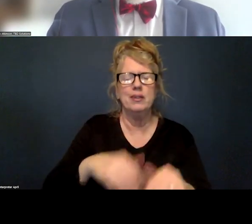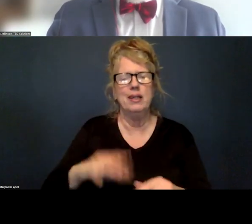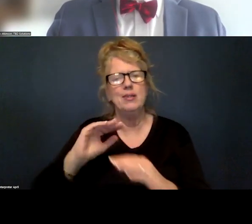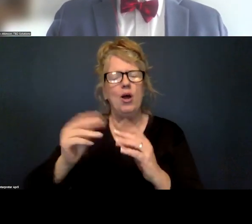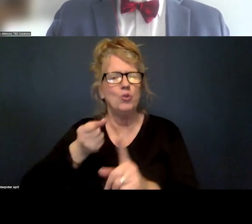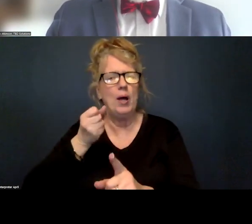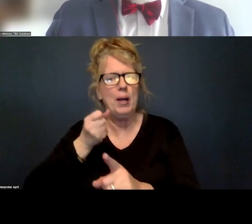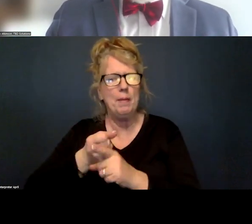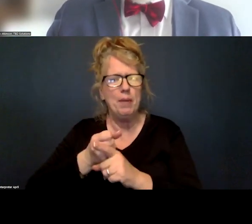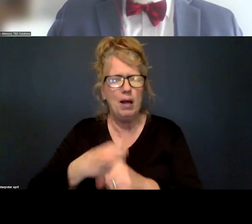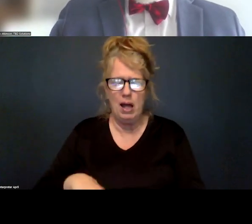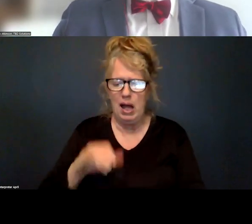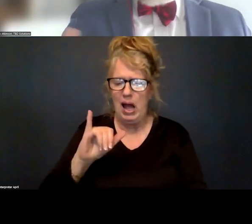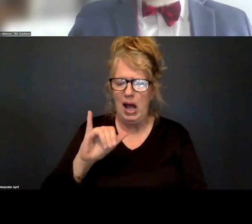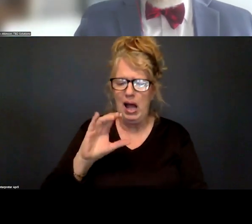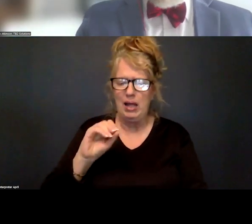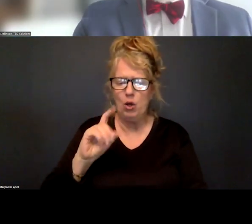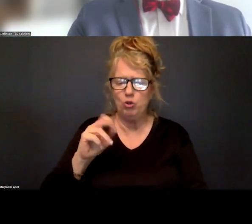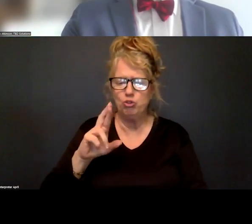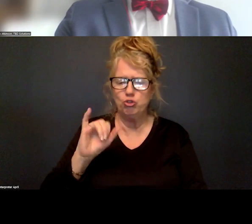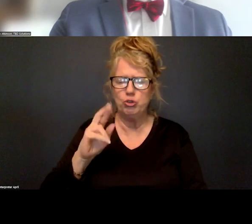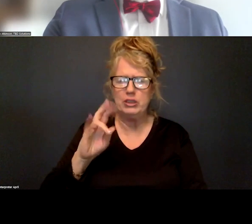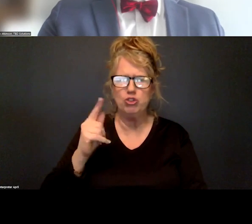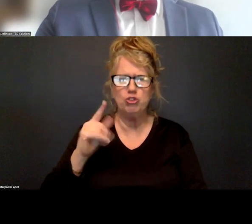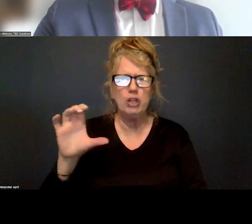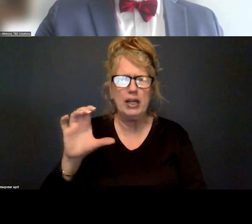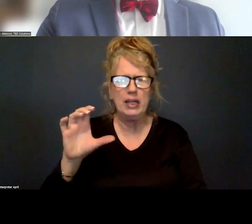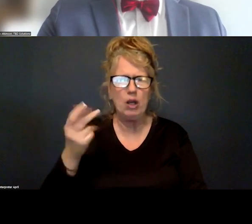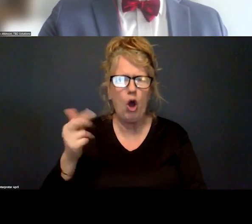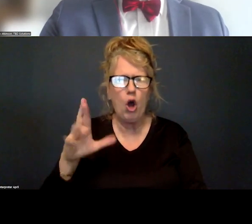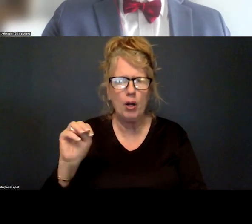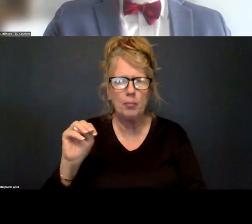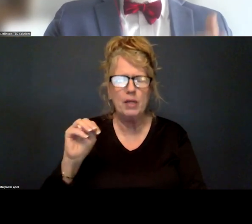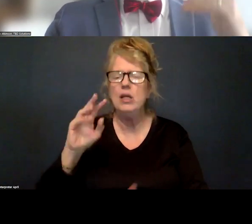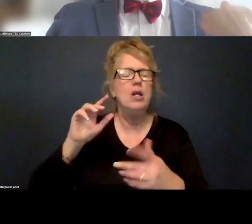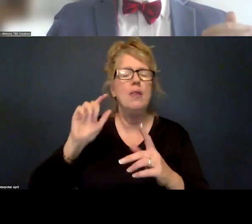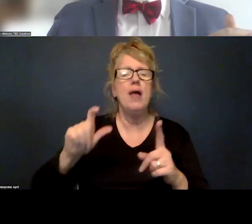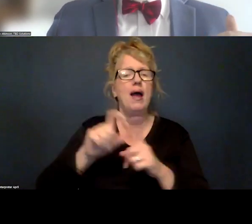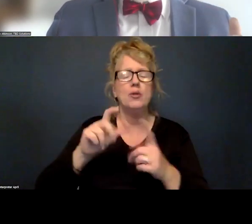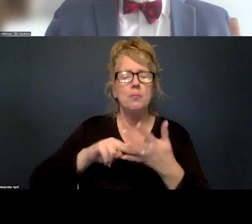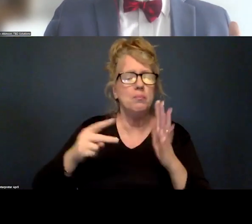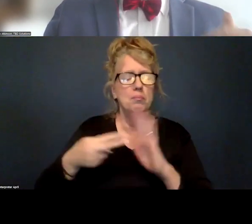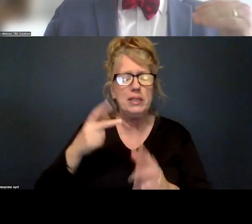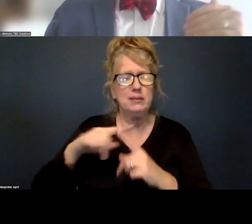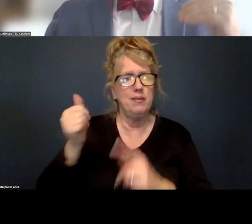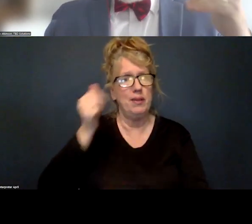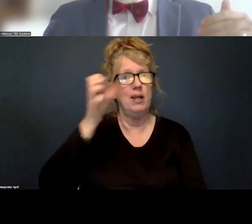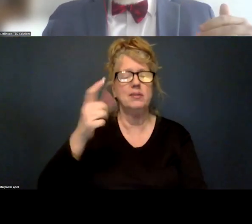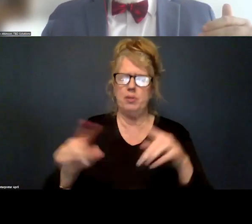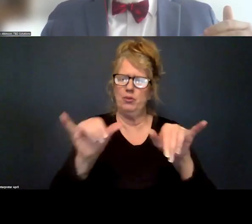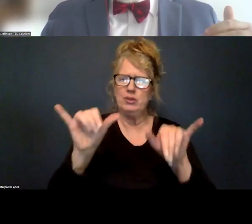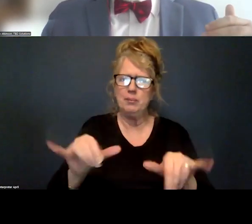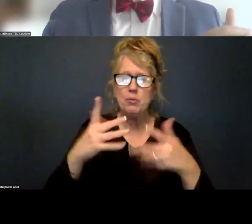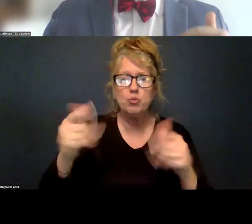we call iatrogenic harm. And if you haven't heard of that phrase before, it's the concept that services and systems that are intended to